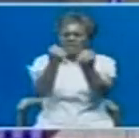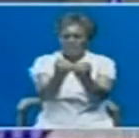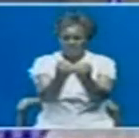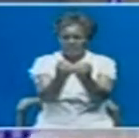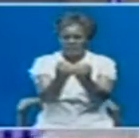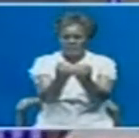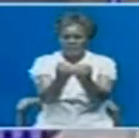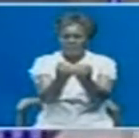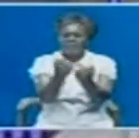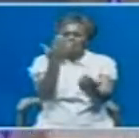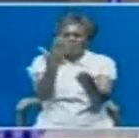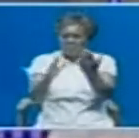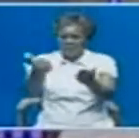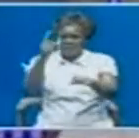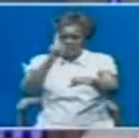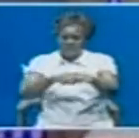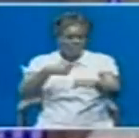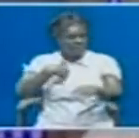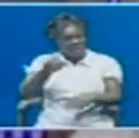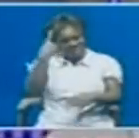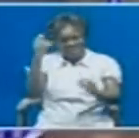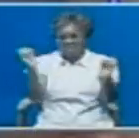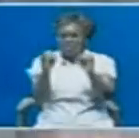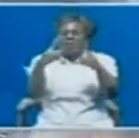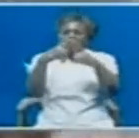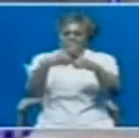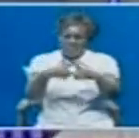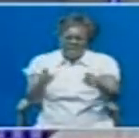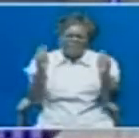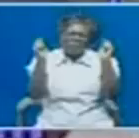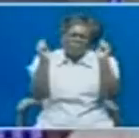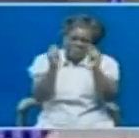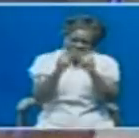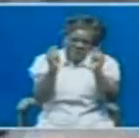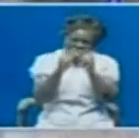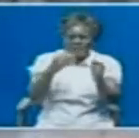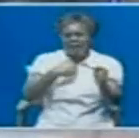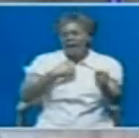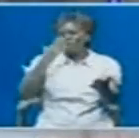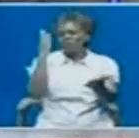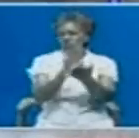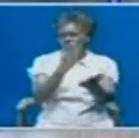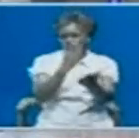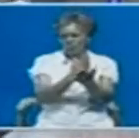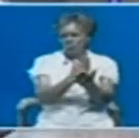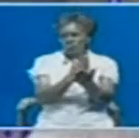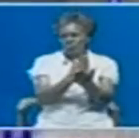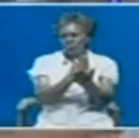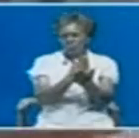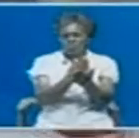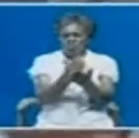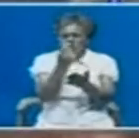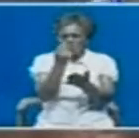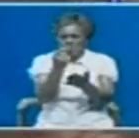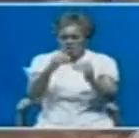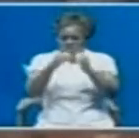And maybe at times they just don't know, but it's actually very painful, and it's a very, very thin line between